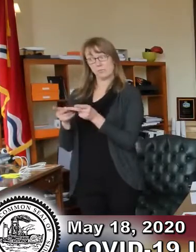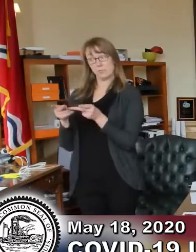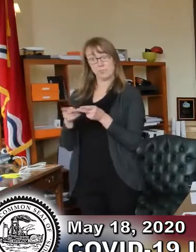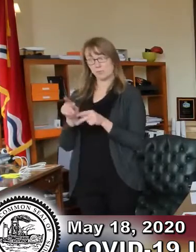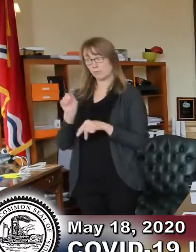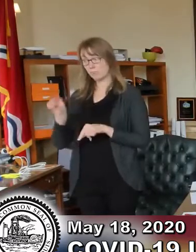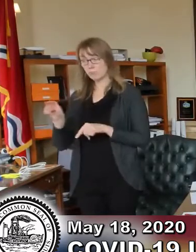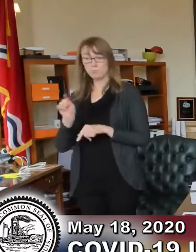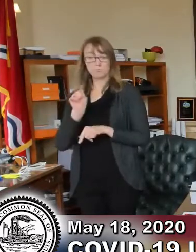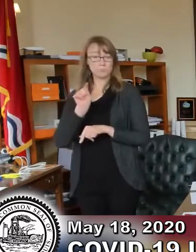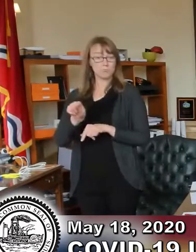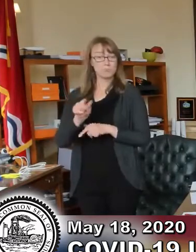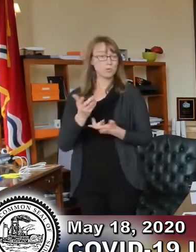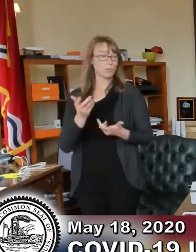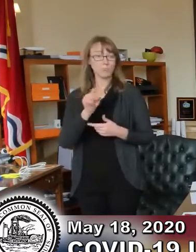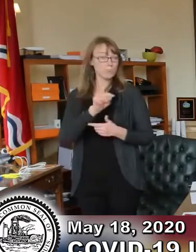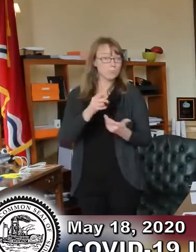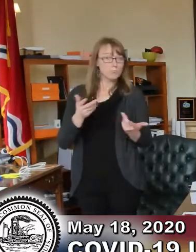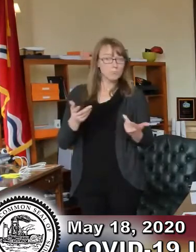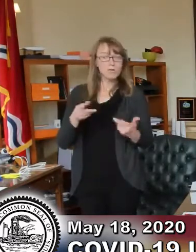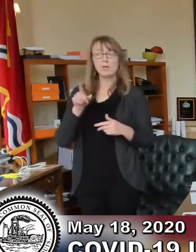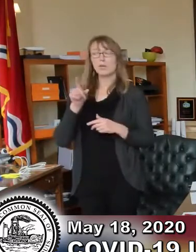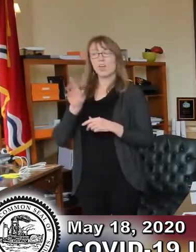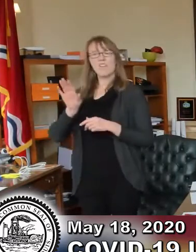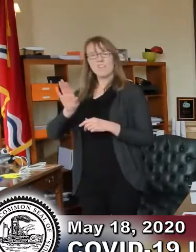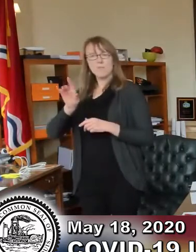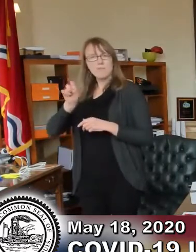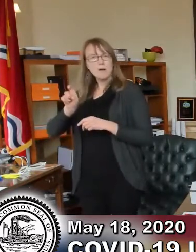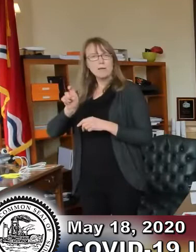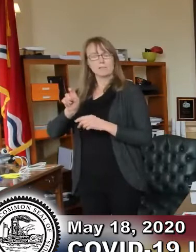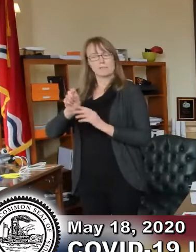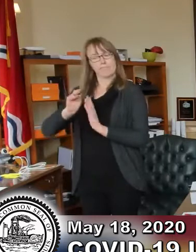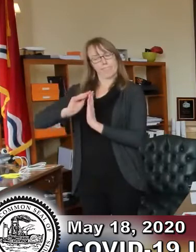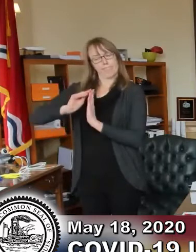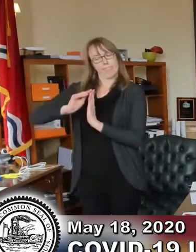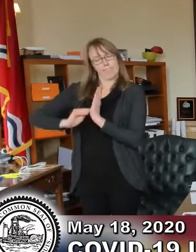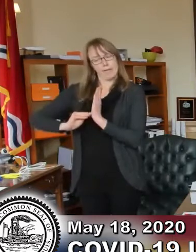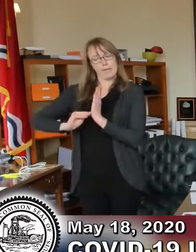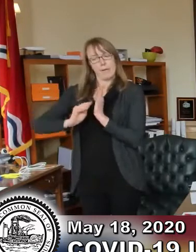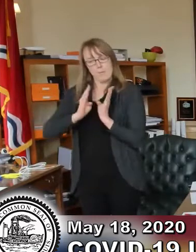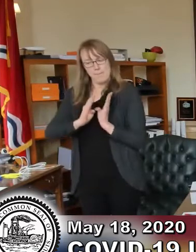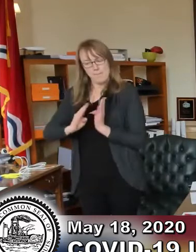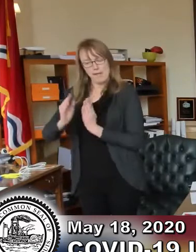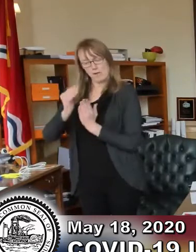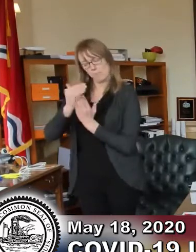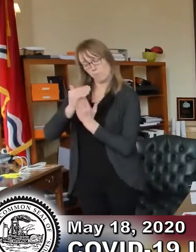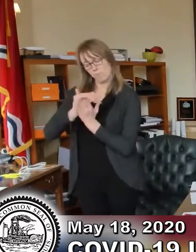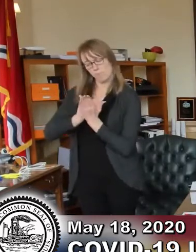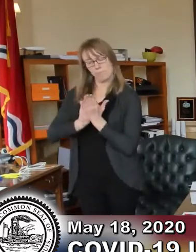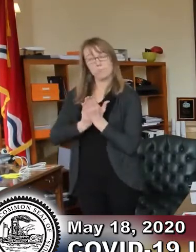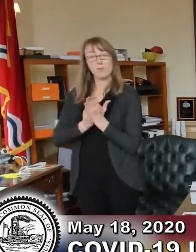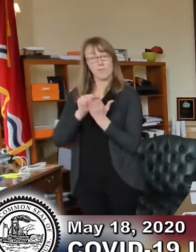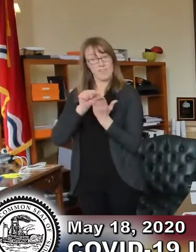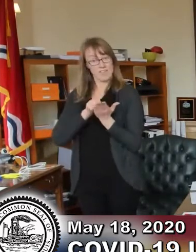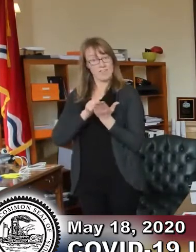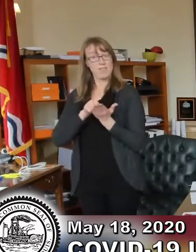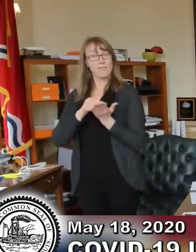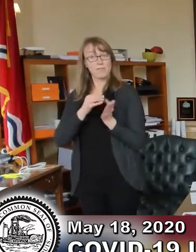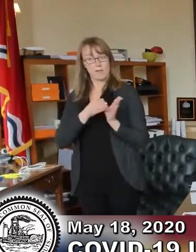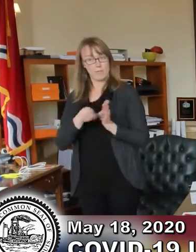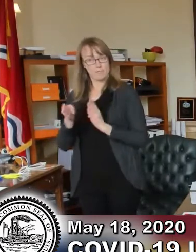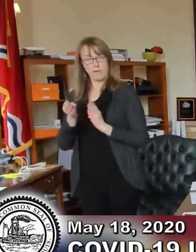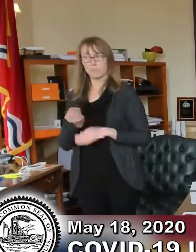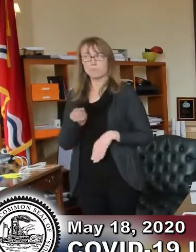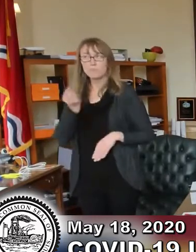health department will review that plan, maybe make changes to it, suggest changes, and once that plan is